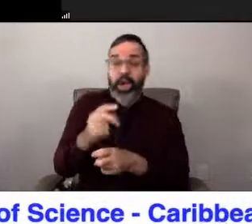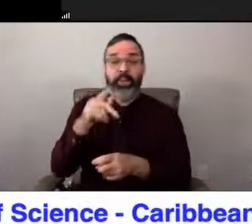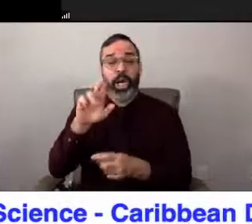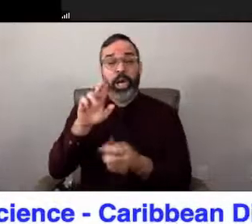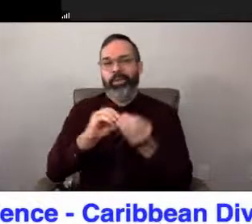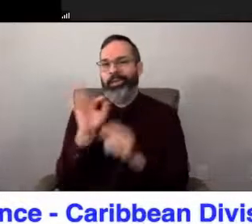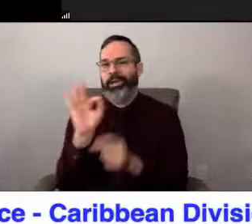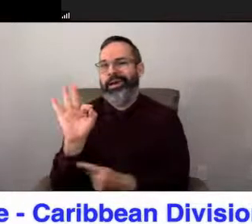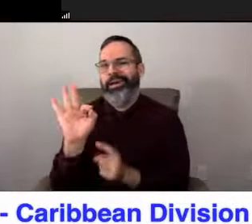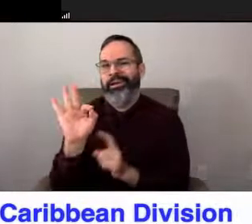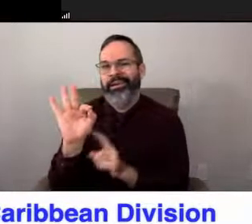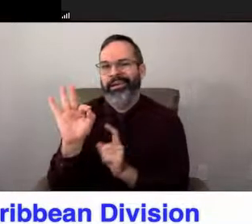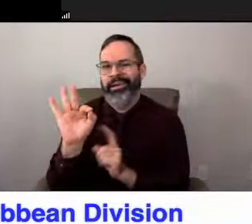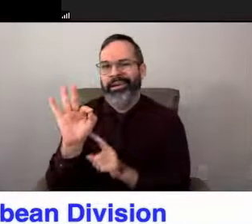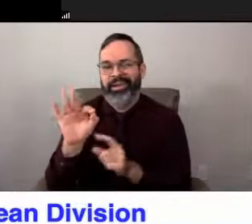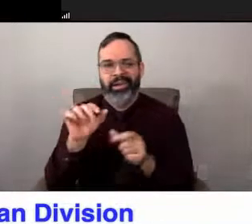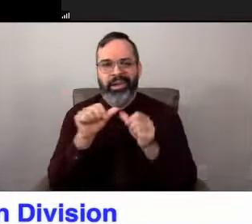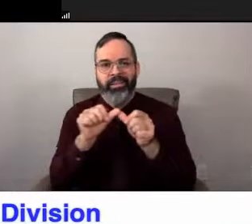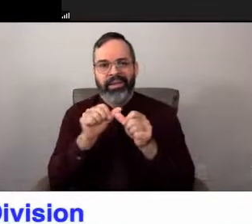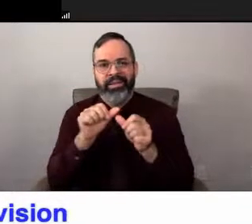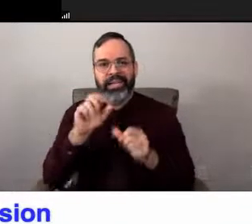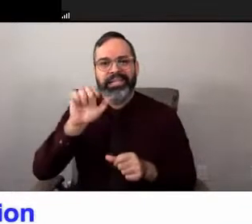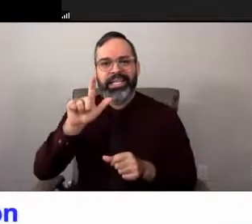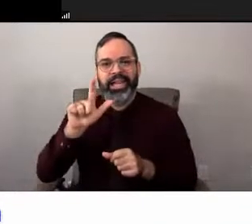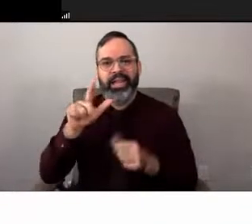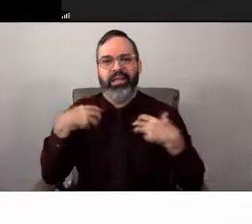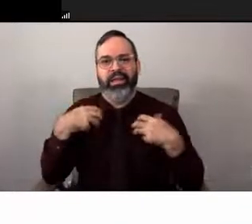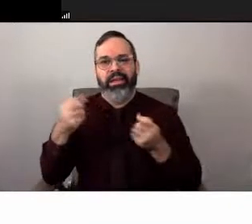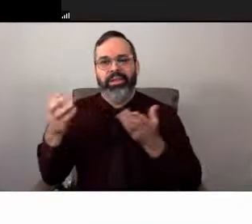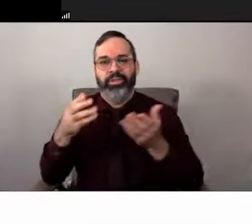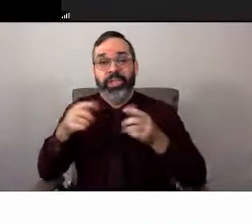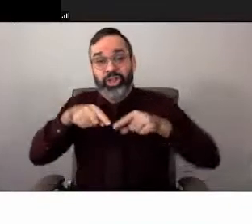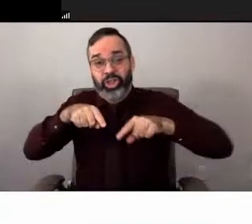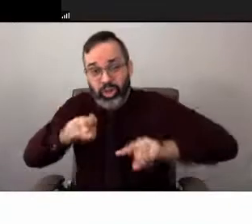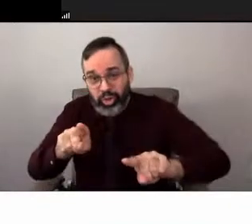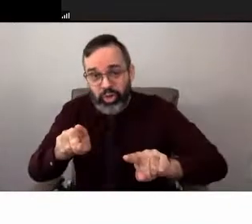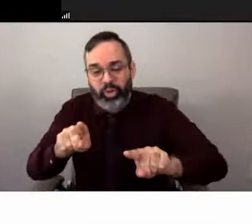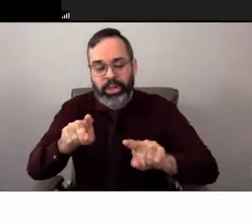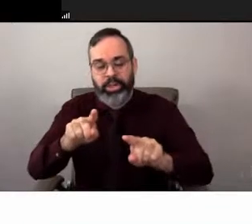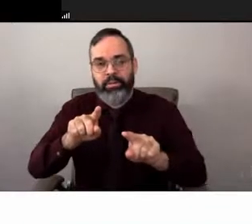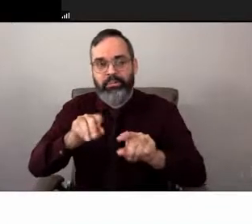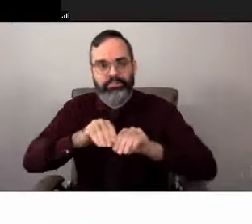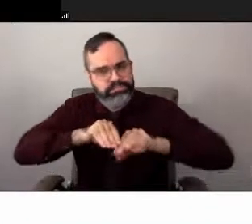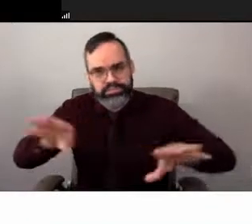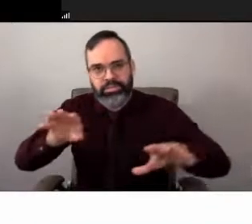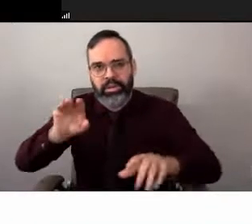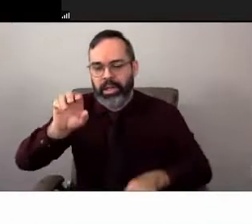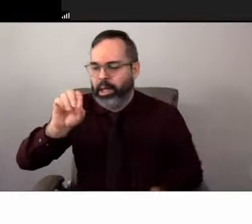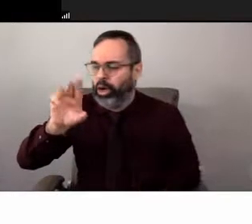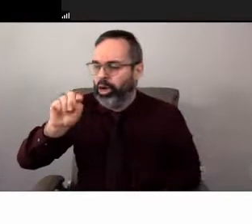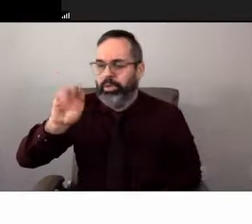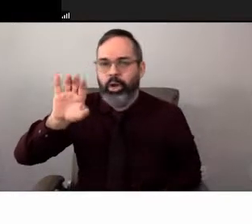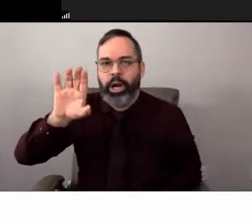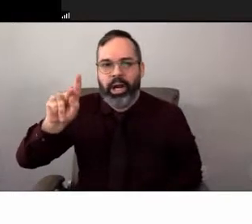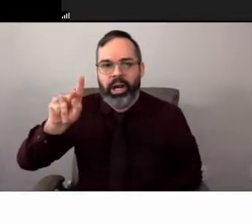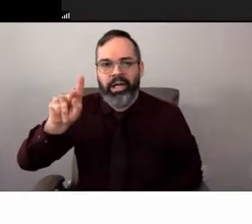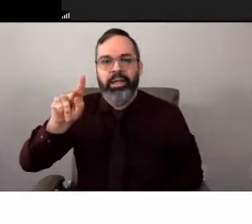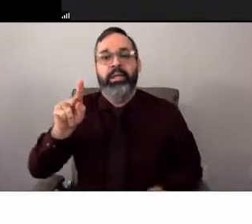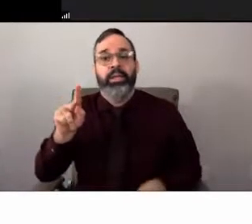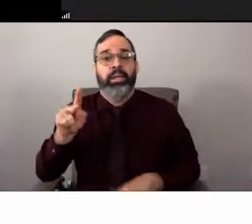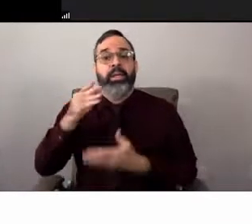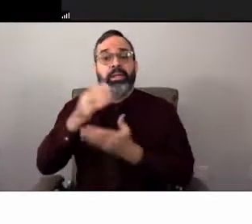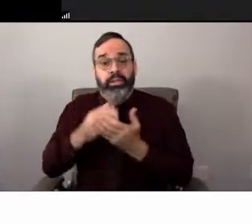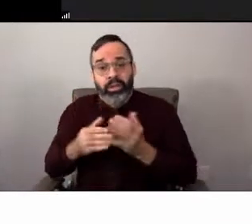9, maintaining essential health services during an outbreak. Because while countries are